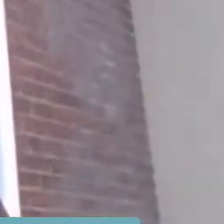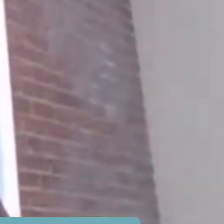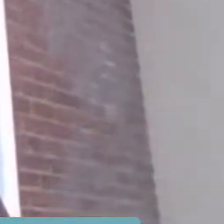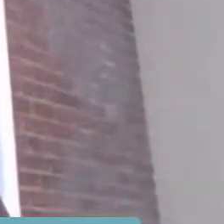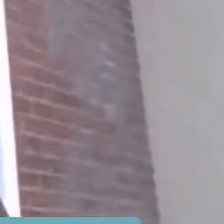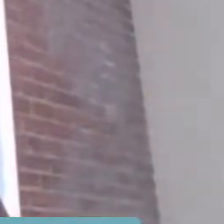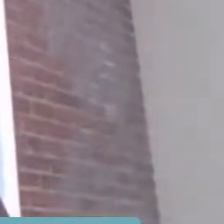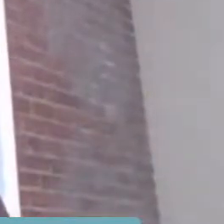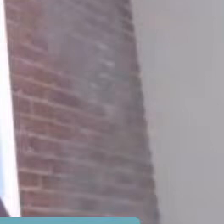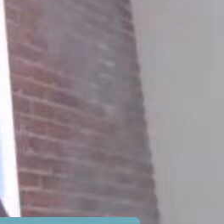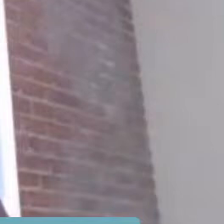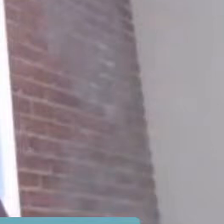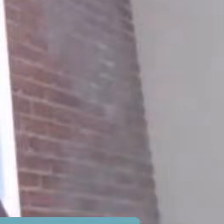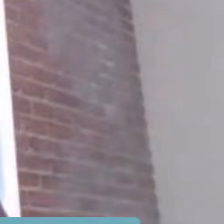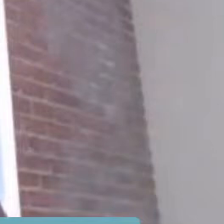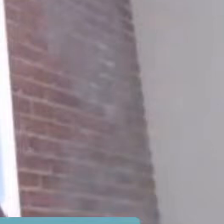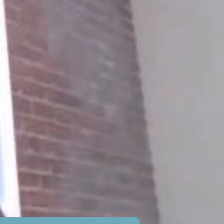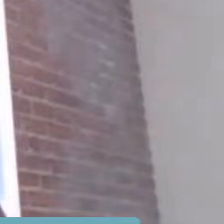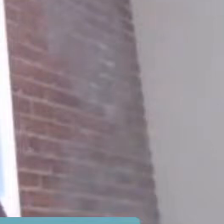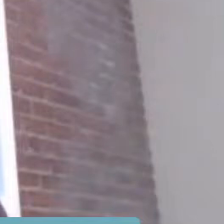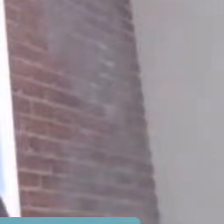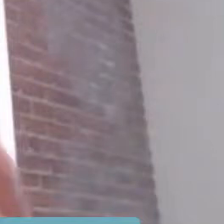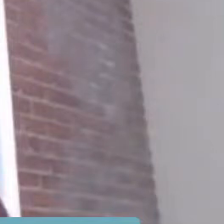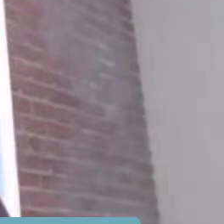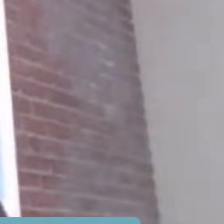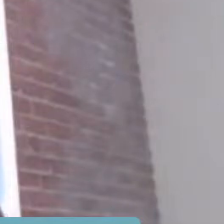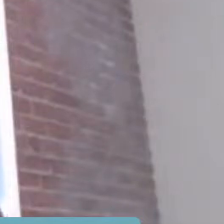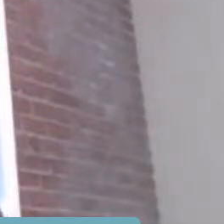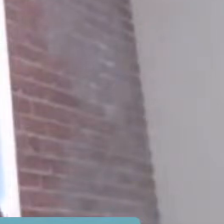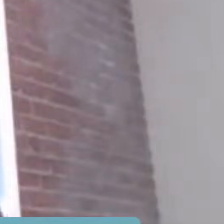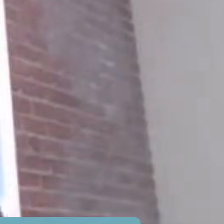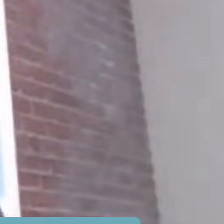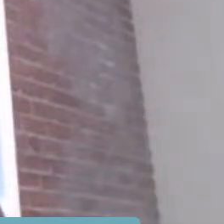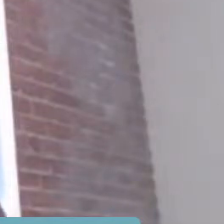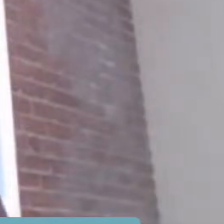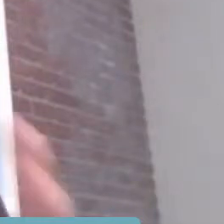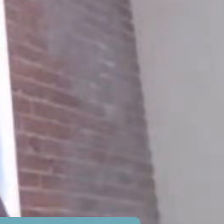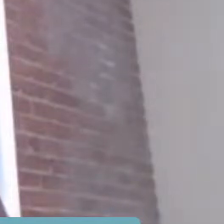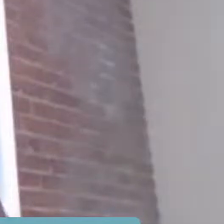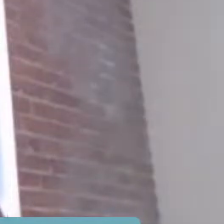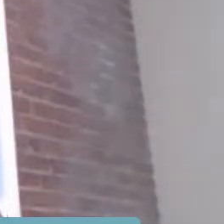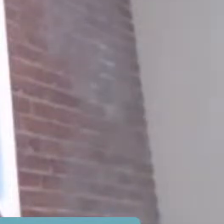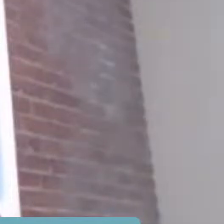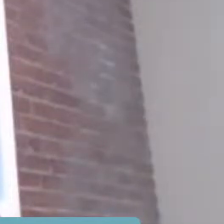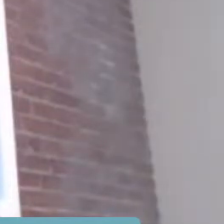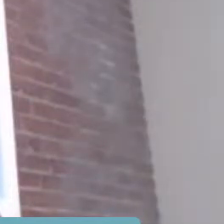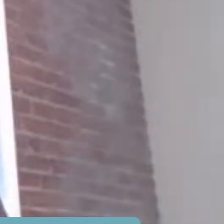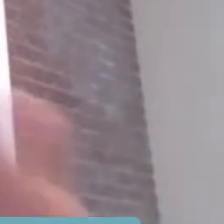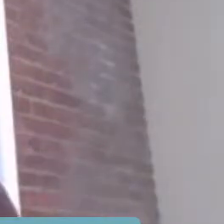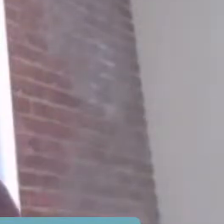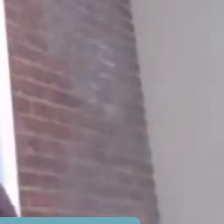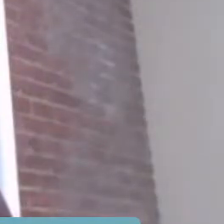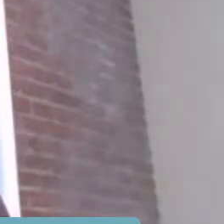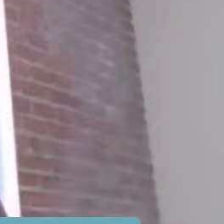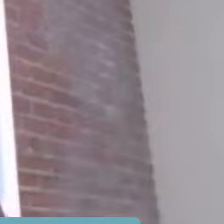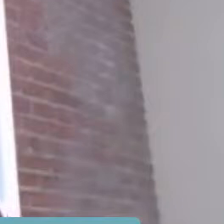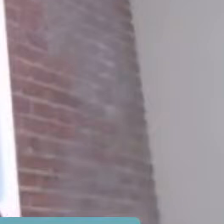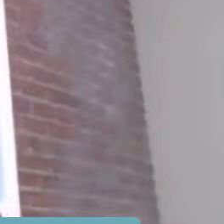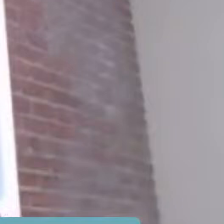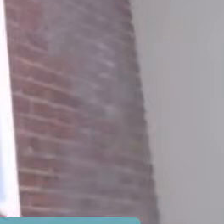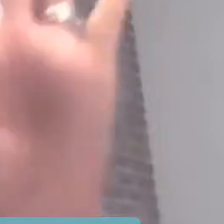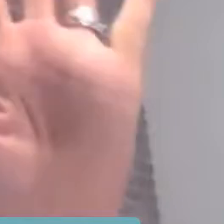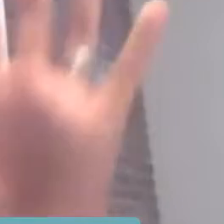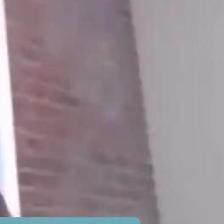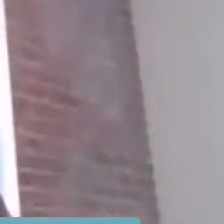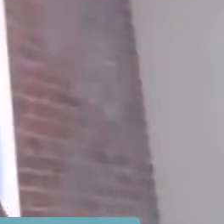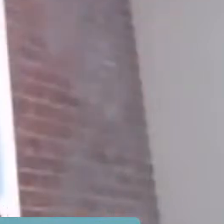that is the part that I highly encourage, you know, folks like Michigan League, and I know you all are doing this with Rennell, one